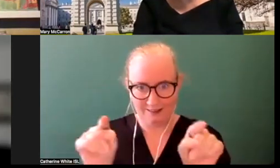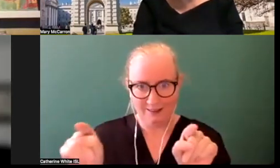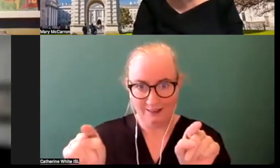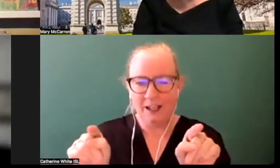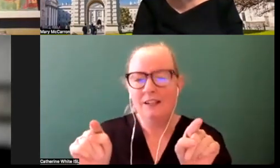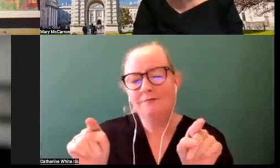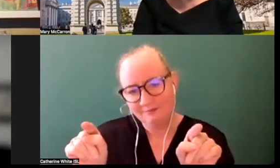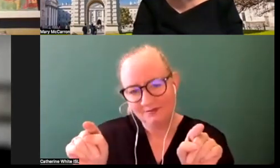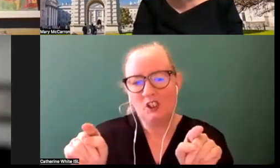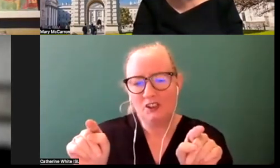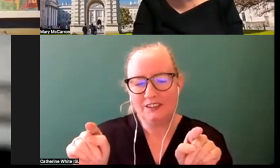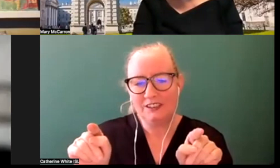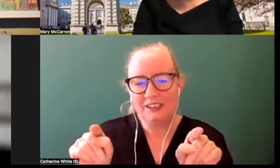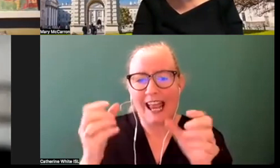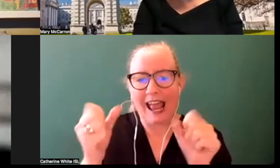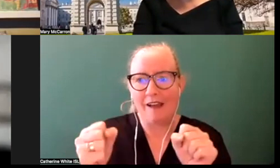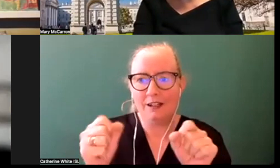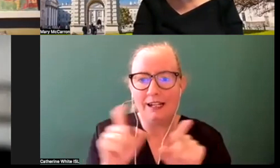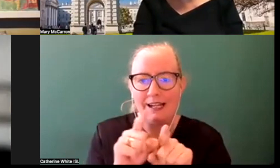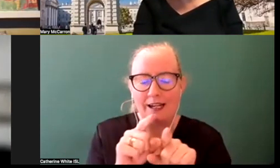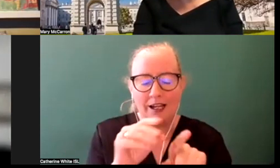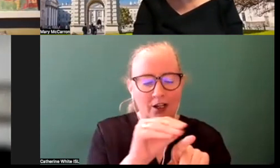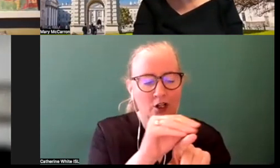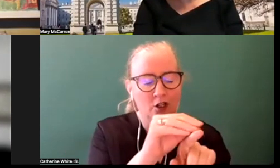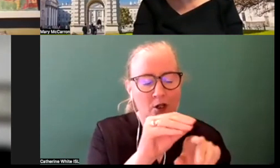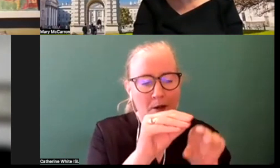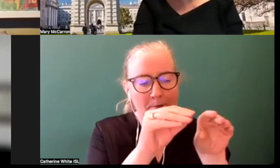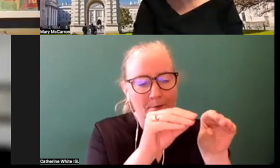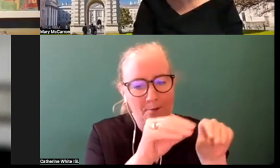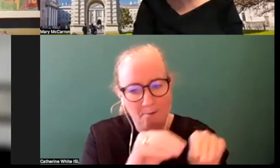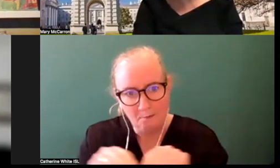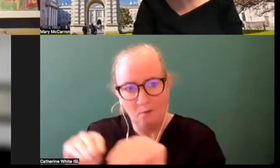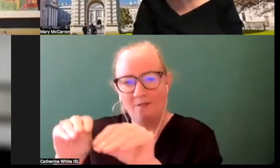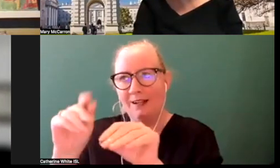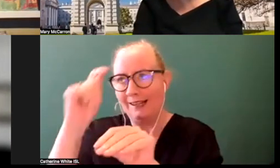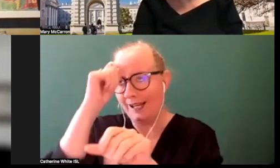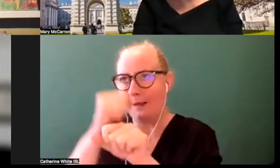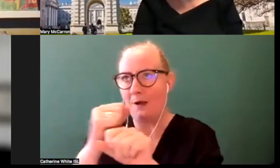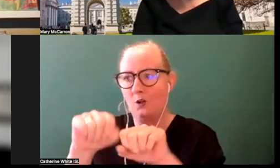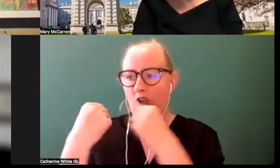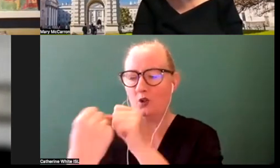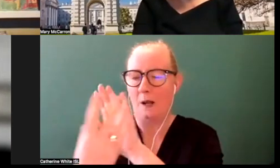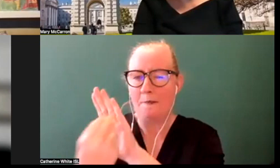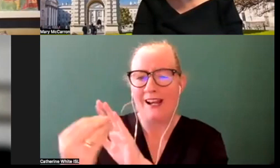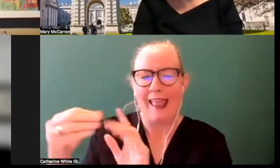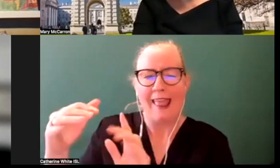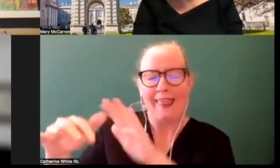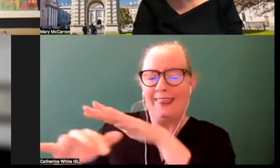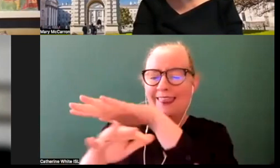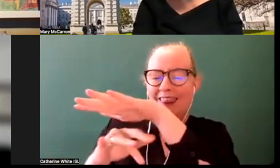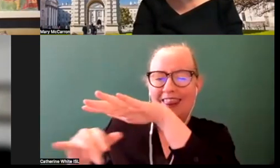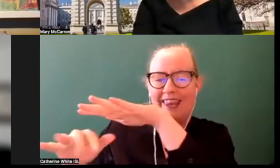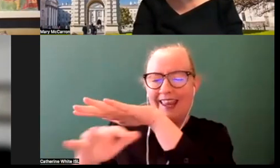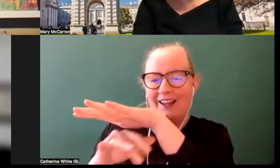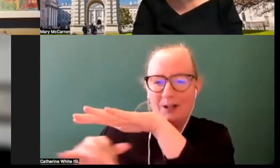a way, you're sort of, there's a transition to the more social model at the moment. Not fully, but it's there. But now we're sort of talking